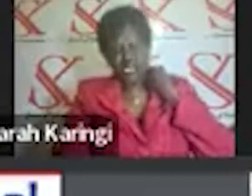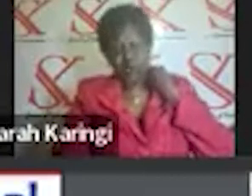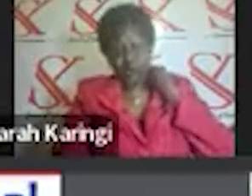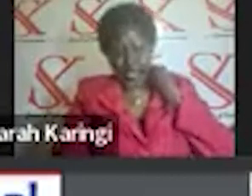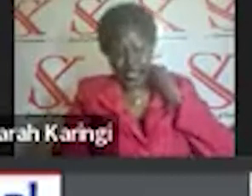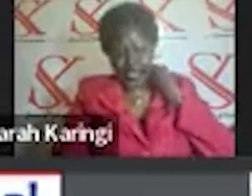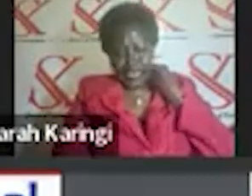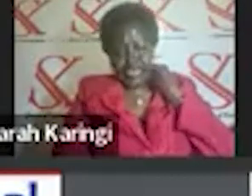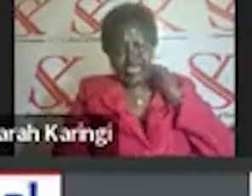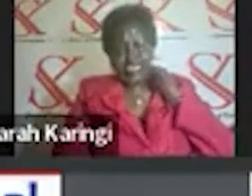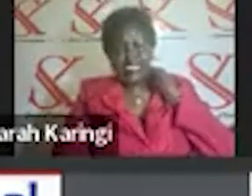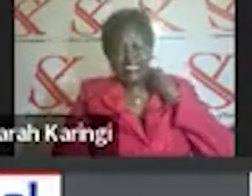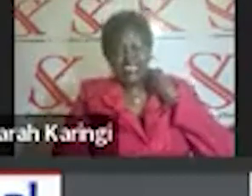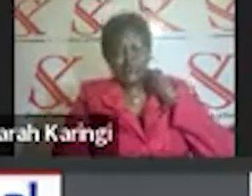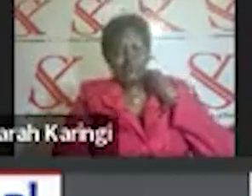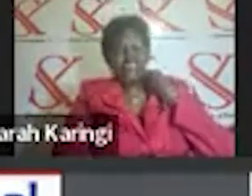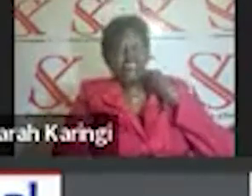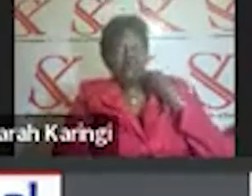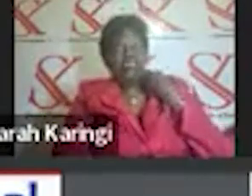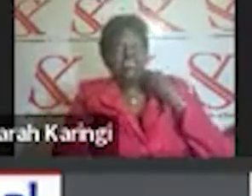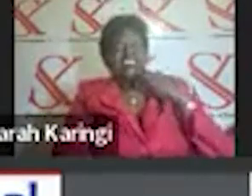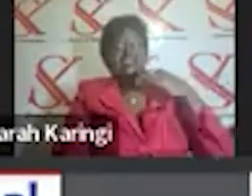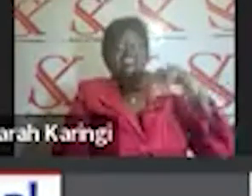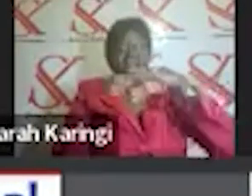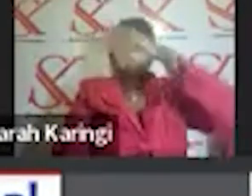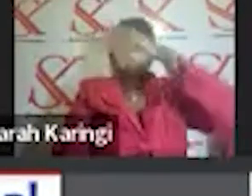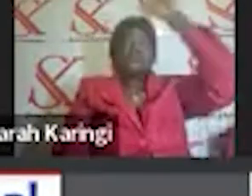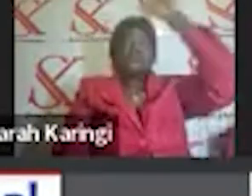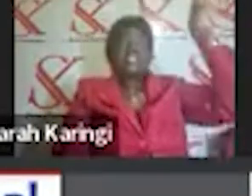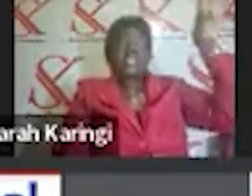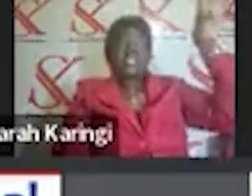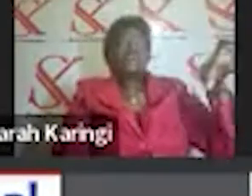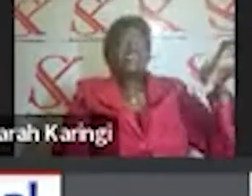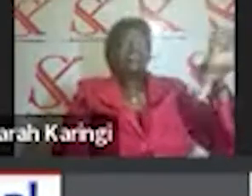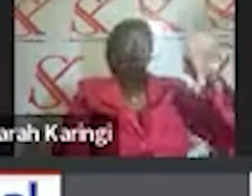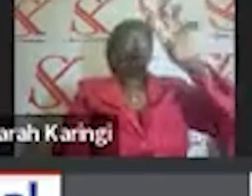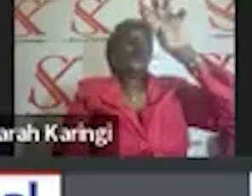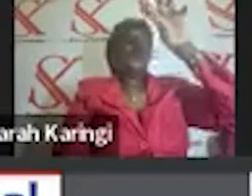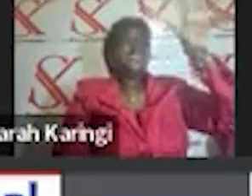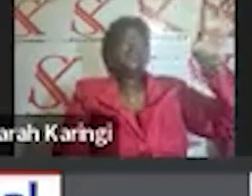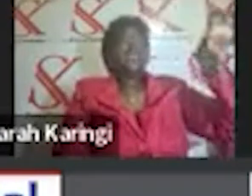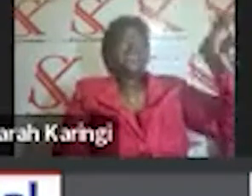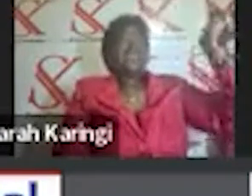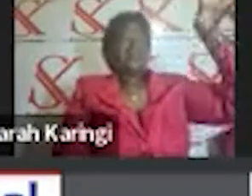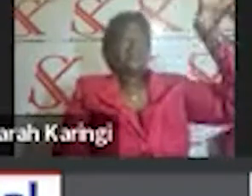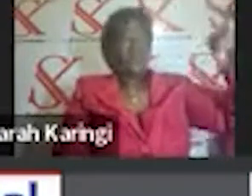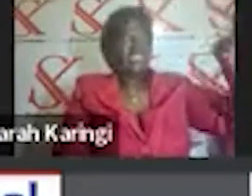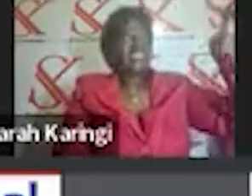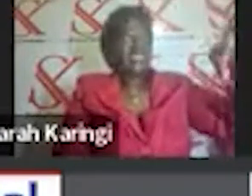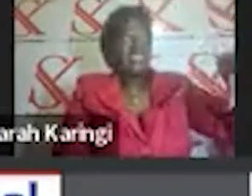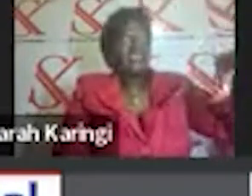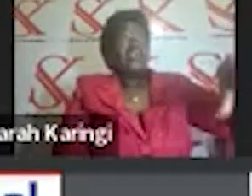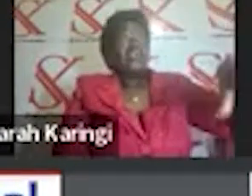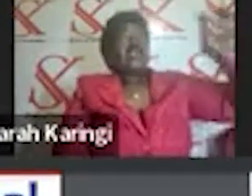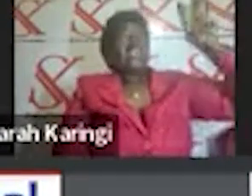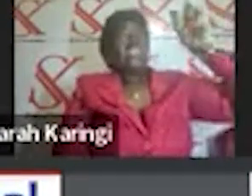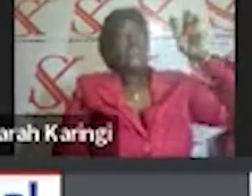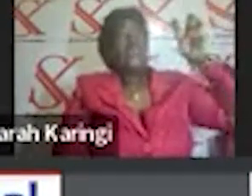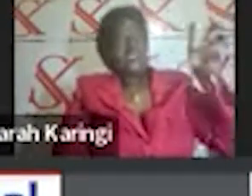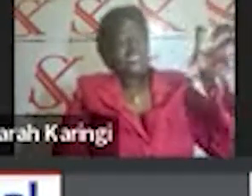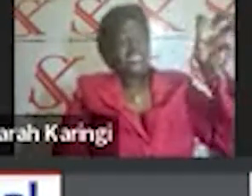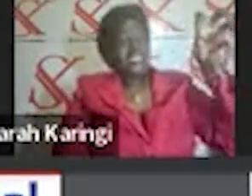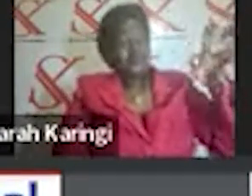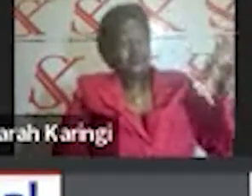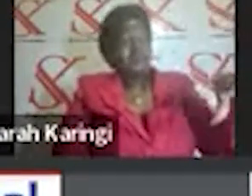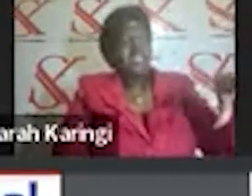in Africa. Why? It is the gateway to East Africa, that any person who is coming to Kenya, to East Africa, look at Kenya. Kenya is